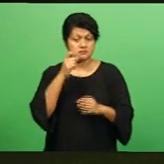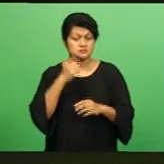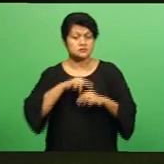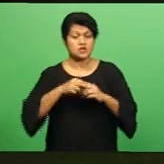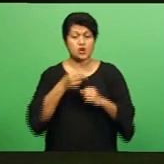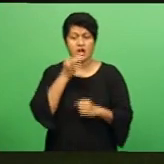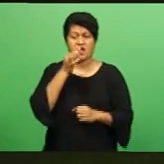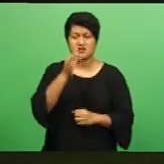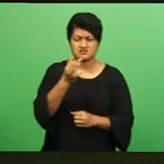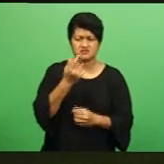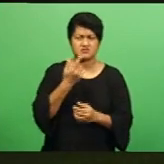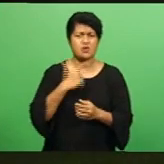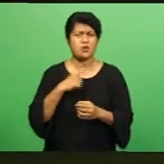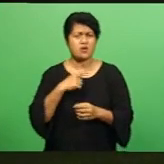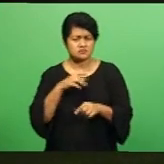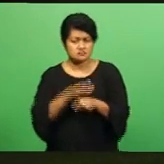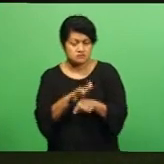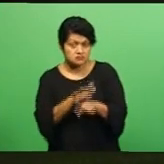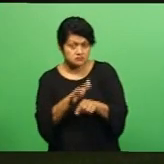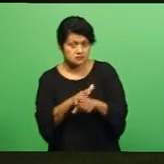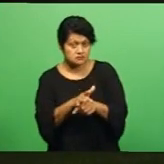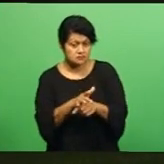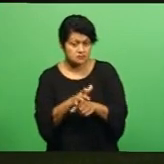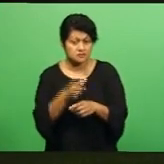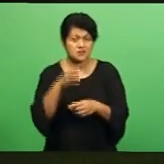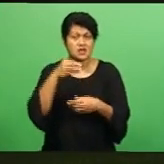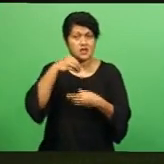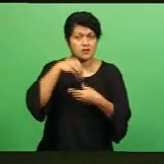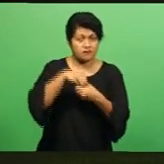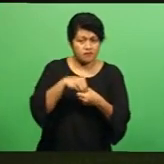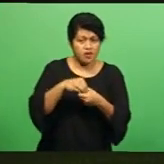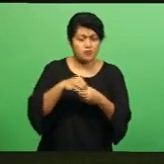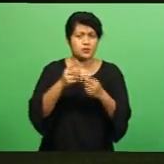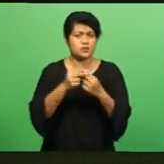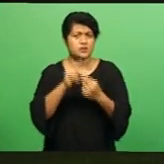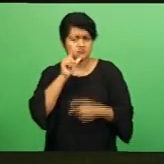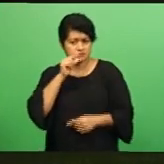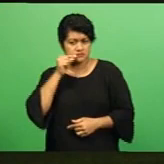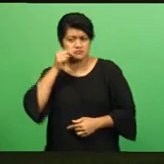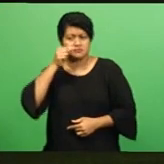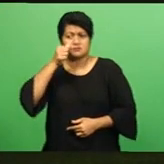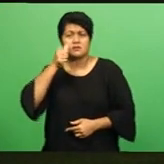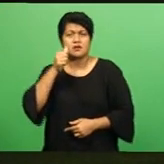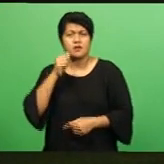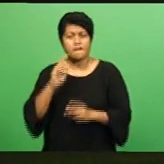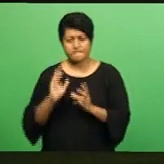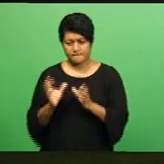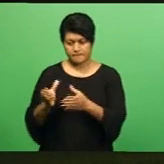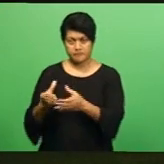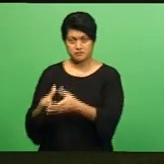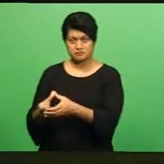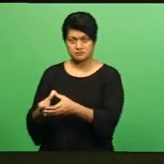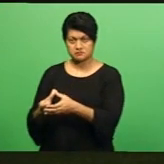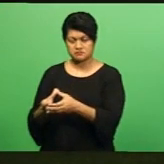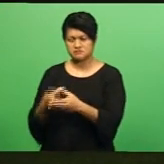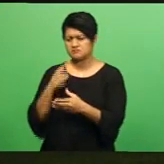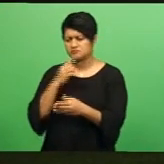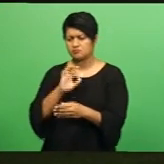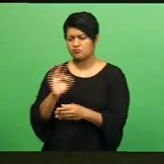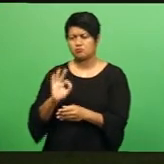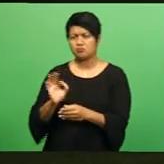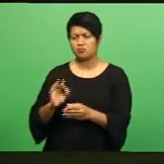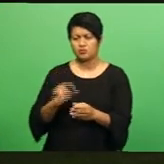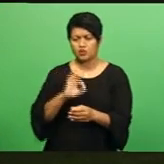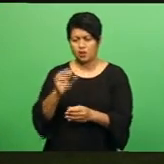because of allegations that she is involved with Sitiveni Rambuka's proposed party. Randrondro says she and others were barred from the